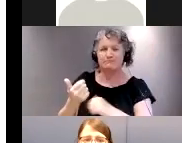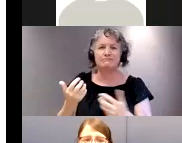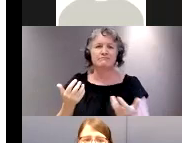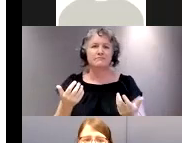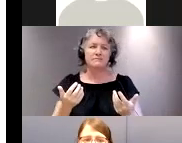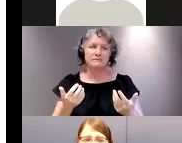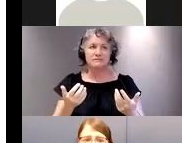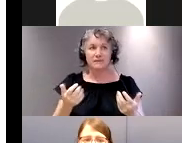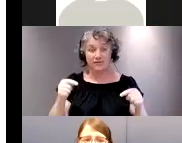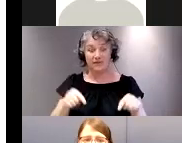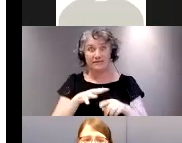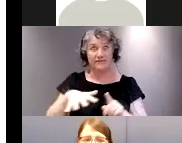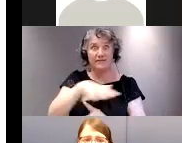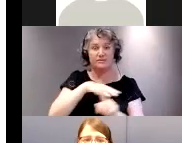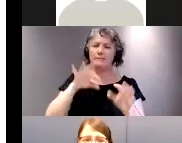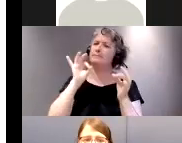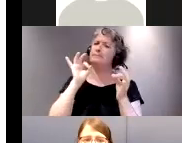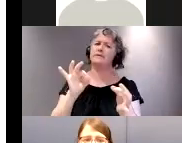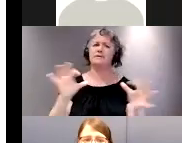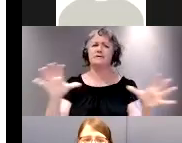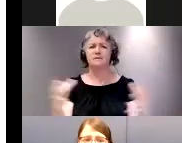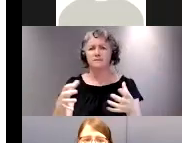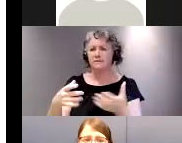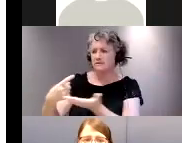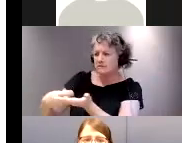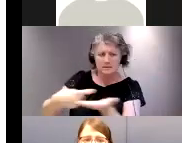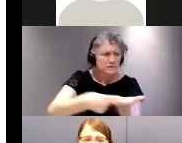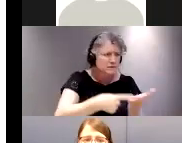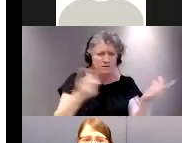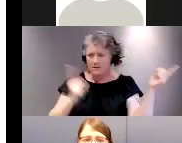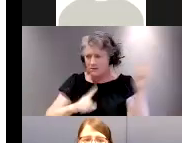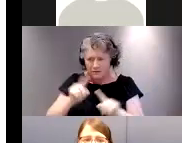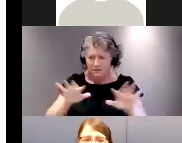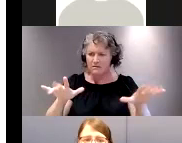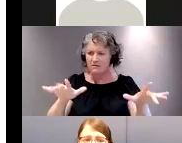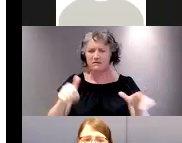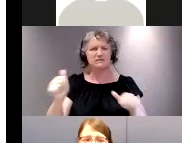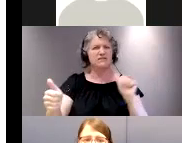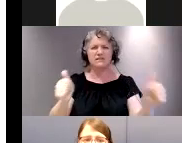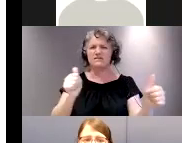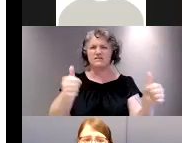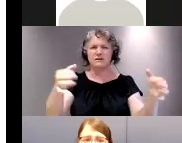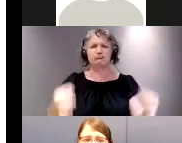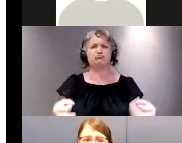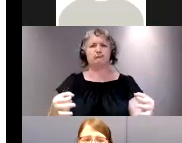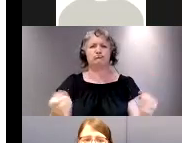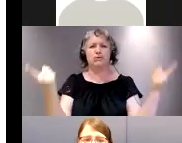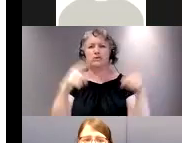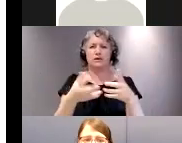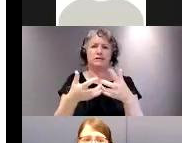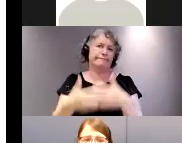have them come up in this environment and use self-determination and autonomy to have the families make the decisions,